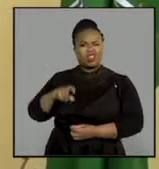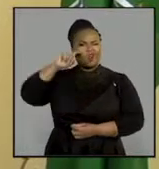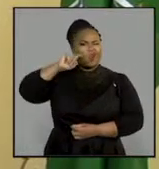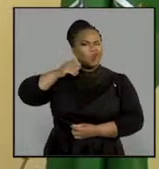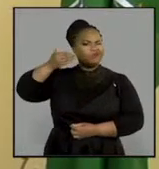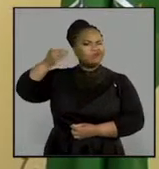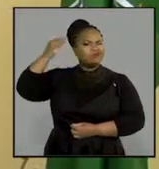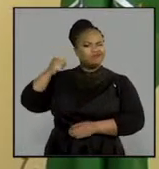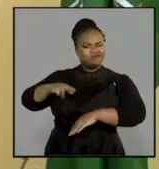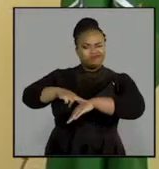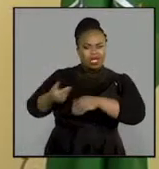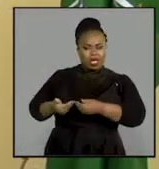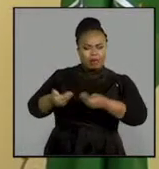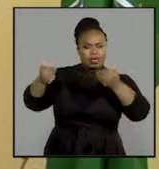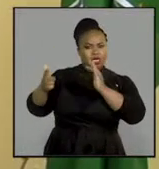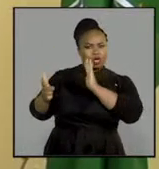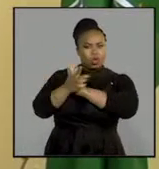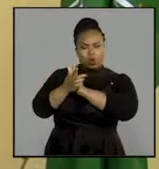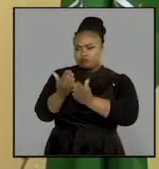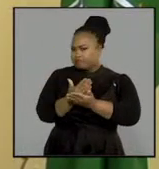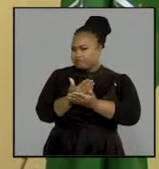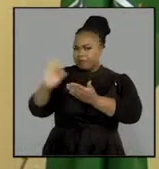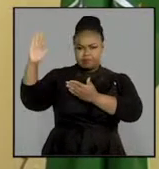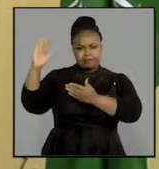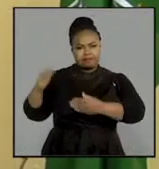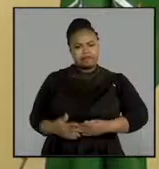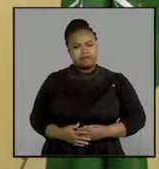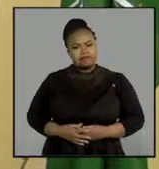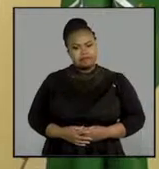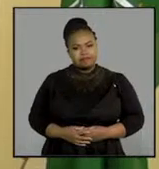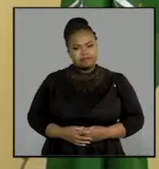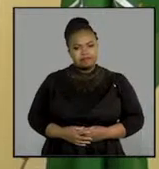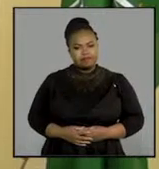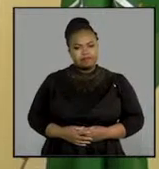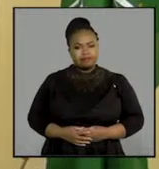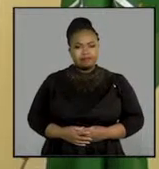dehumanizing past laws of the apartheid regime.